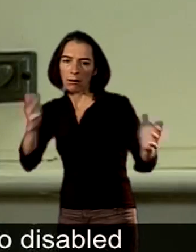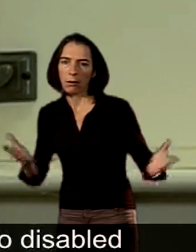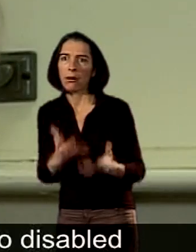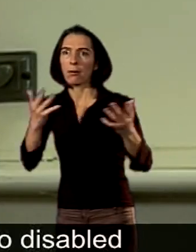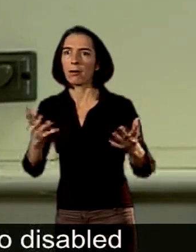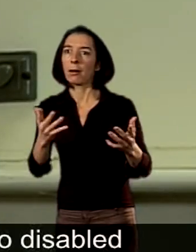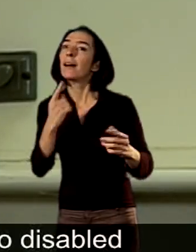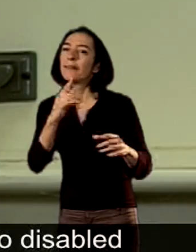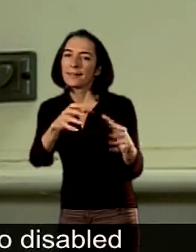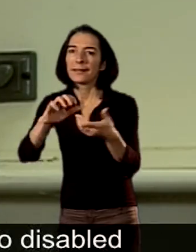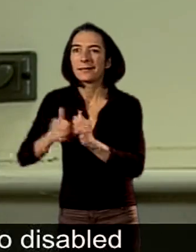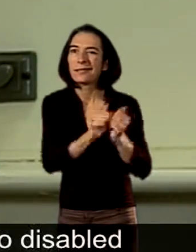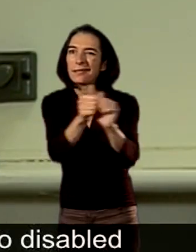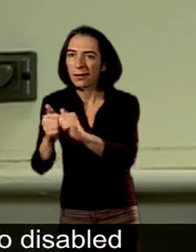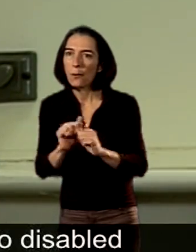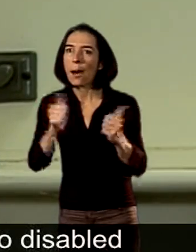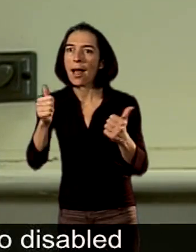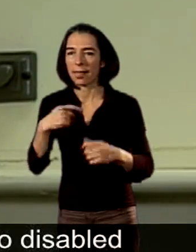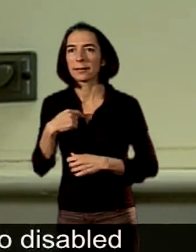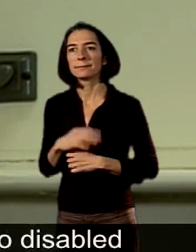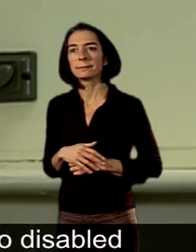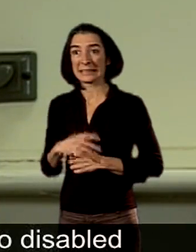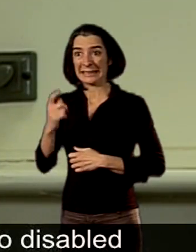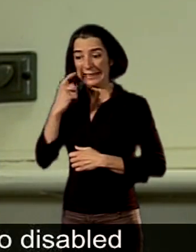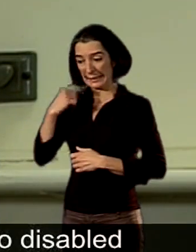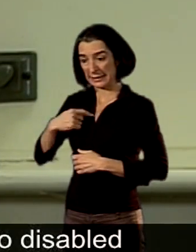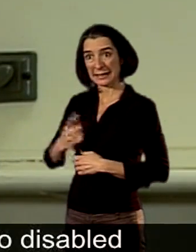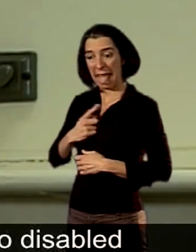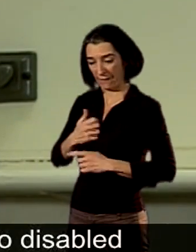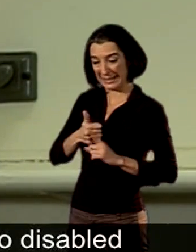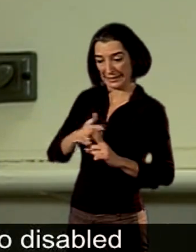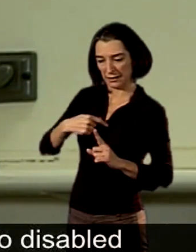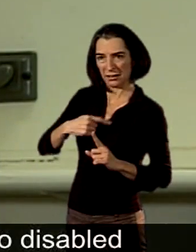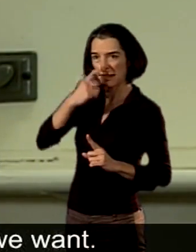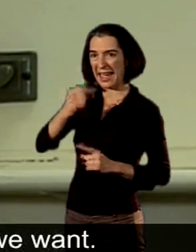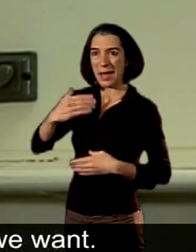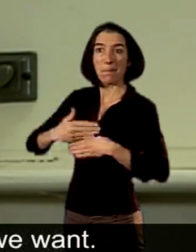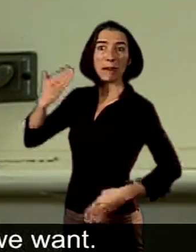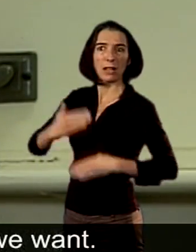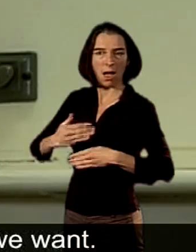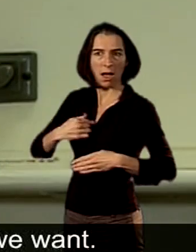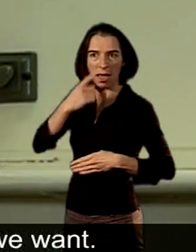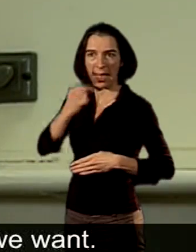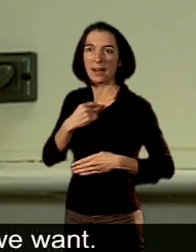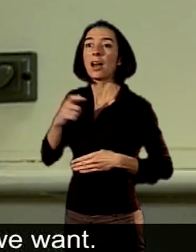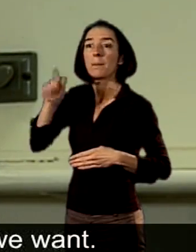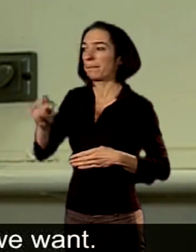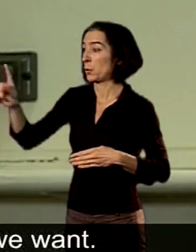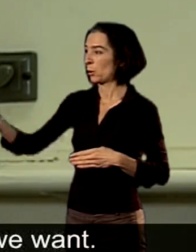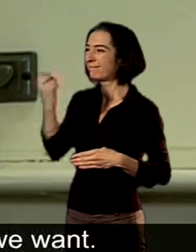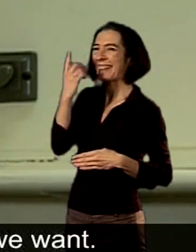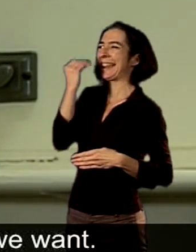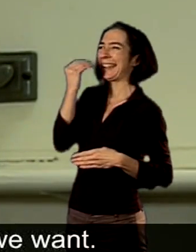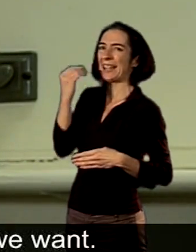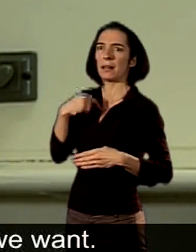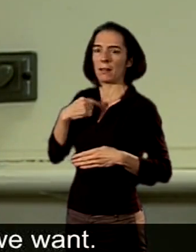It's very easy to become a barrier to disabled students. You know, people can talk through you to the student, and that's not what we